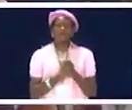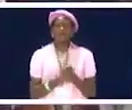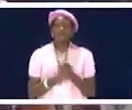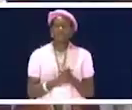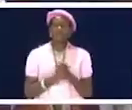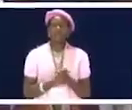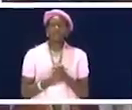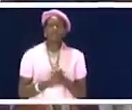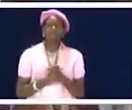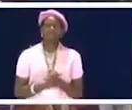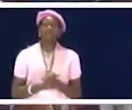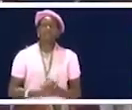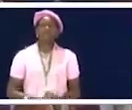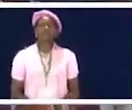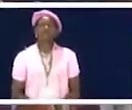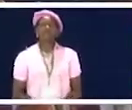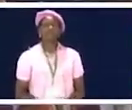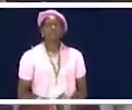Thank you.